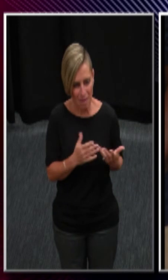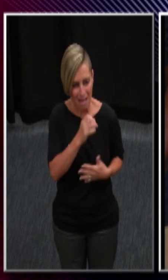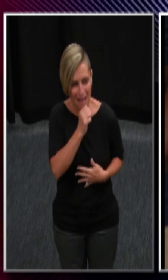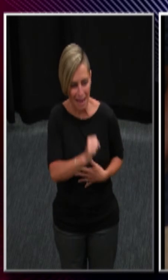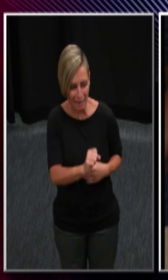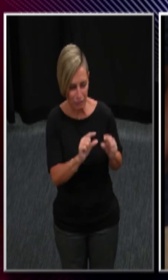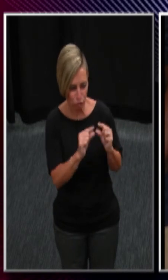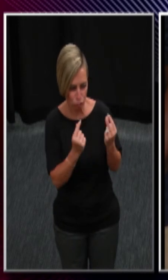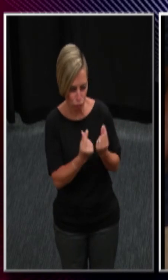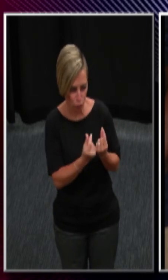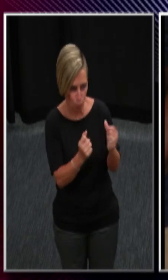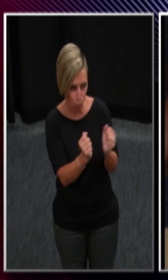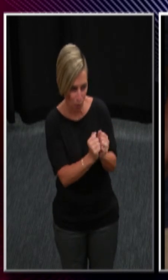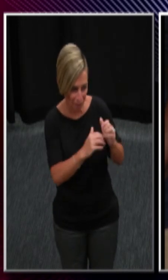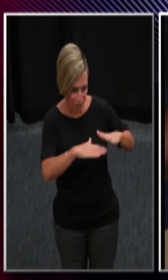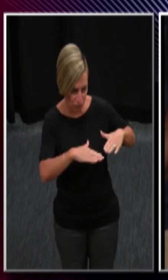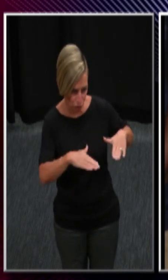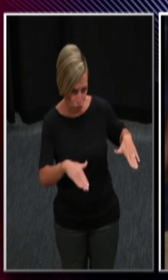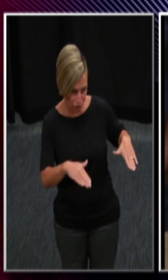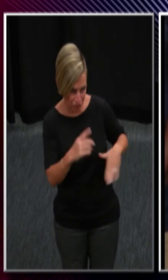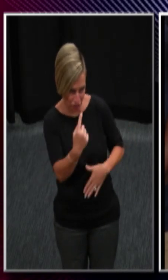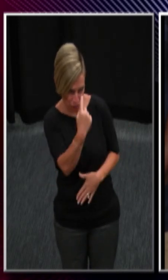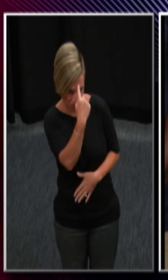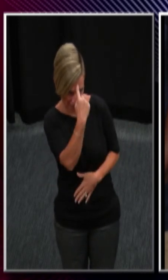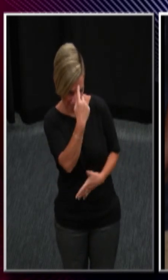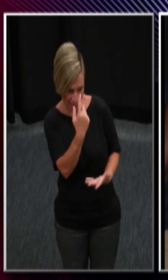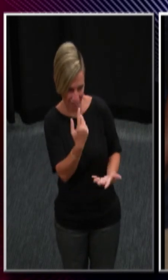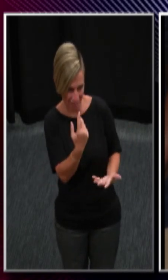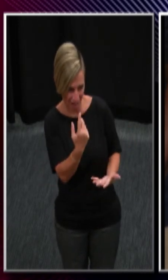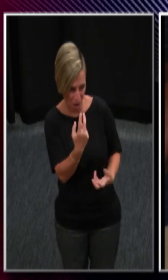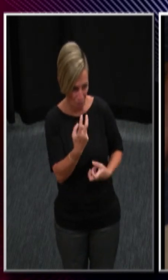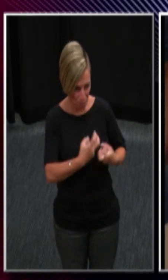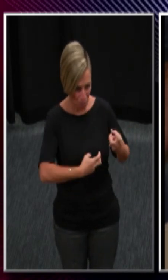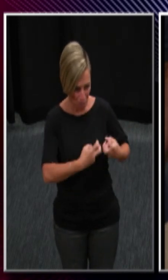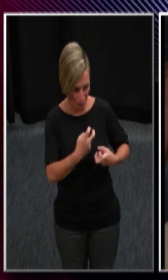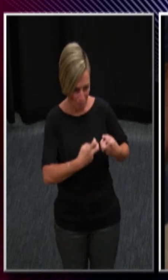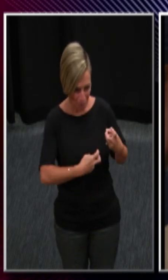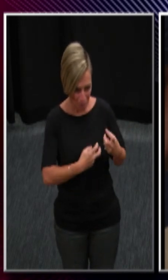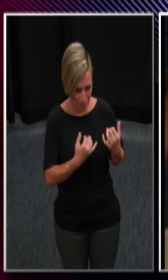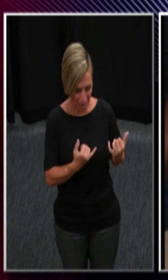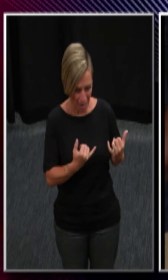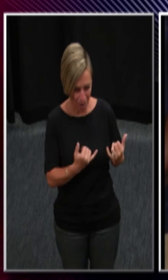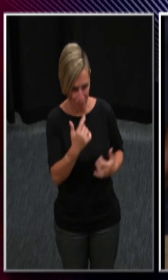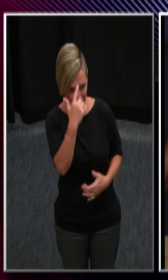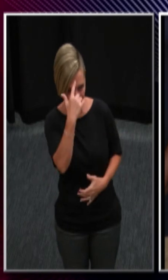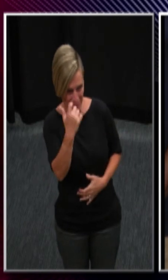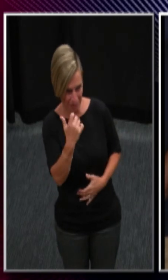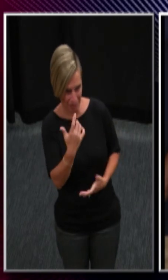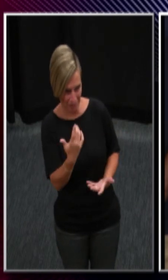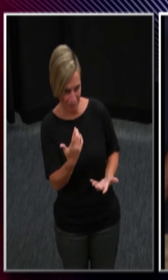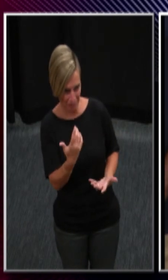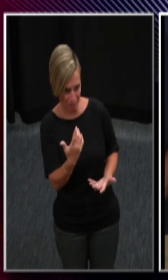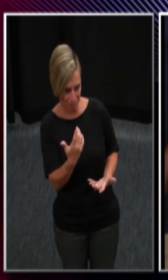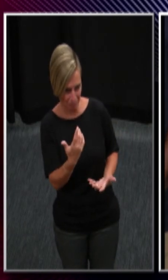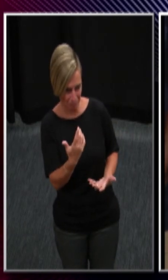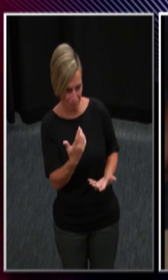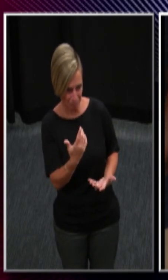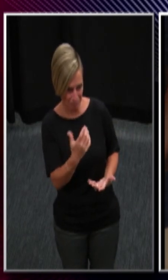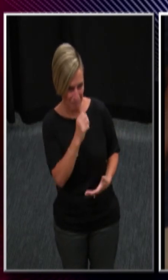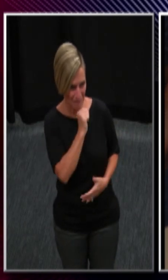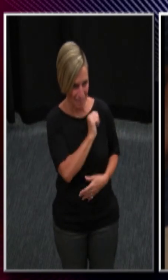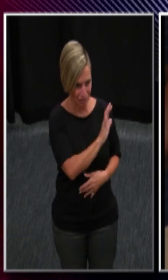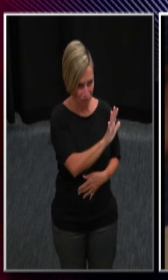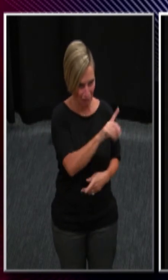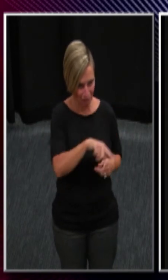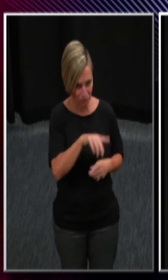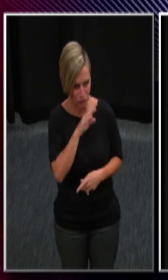group with children, do you think a big portion of that is because, you know, the majority of that age group isn't even able to get vaccinated at this